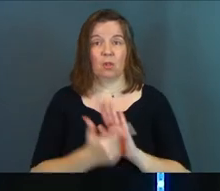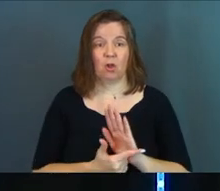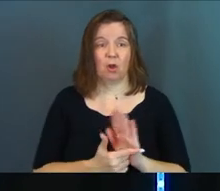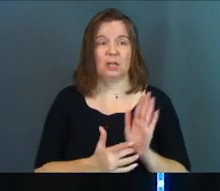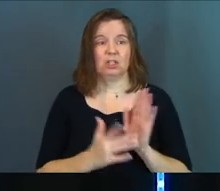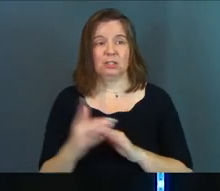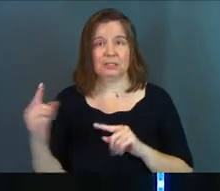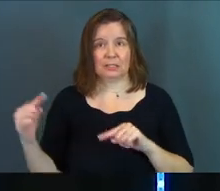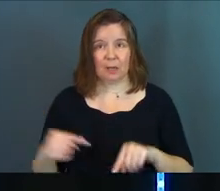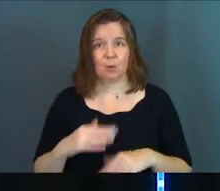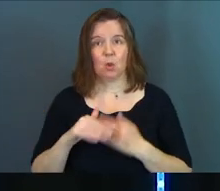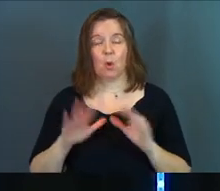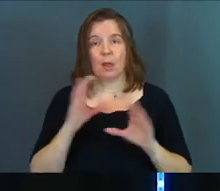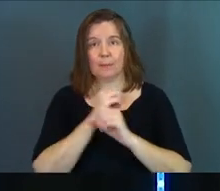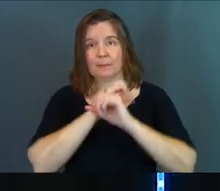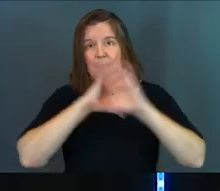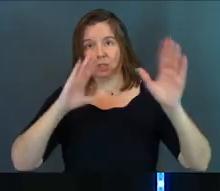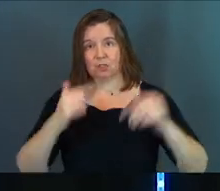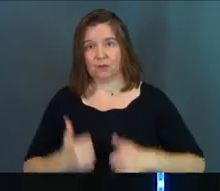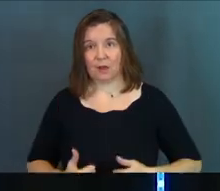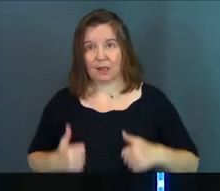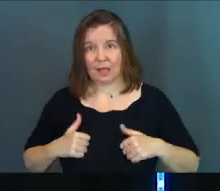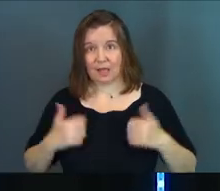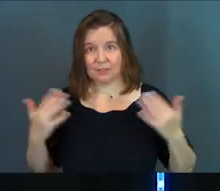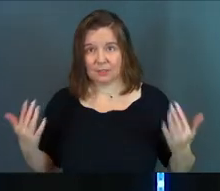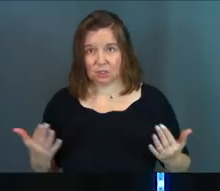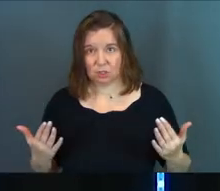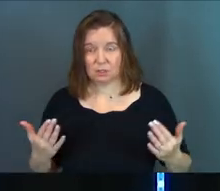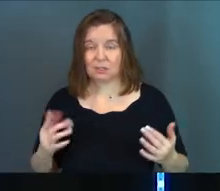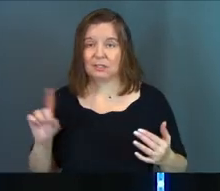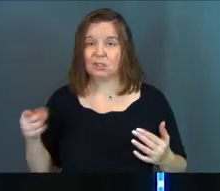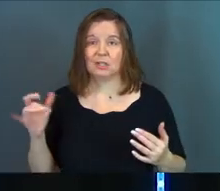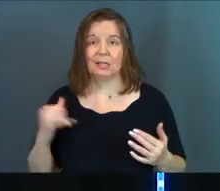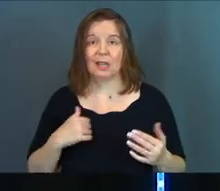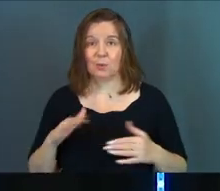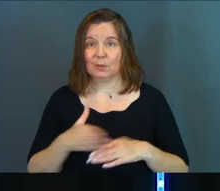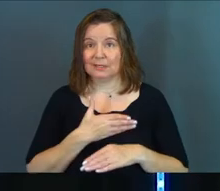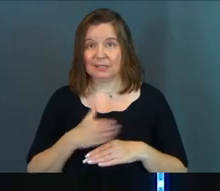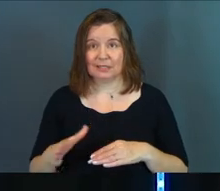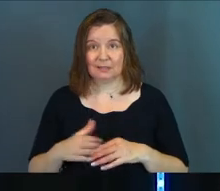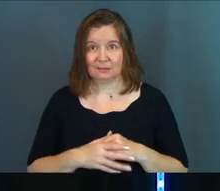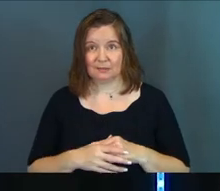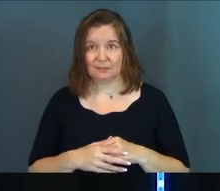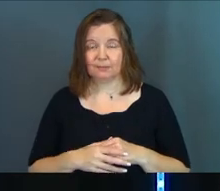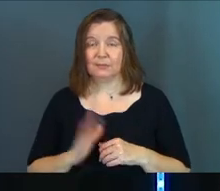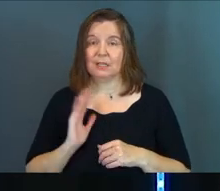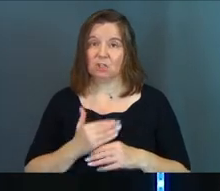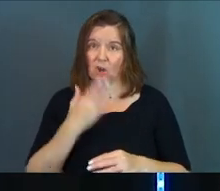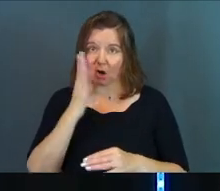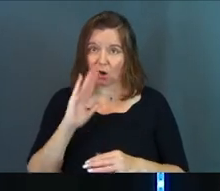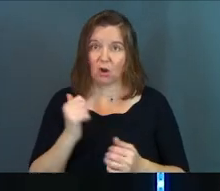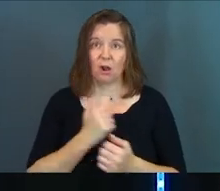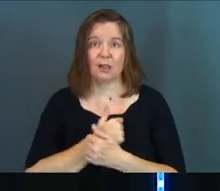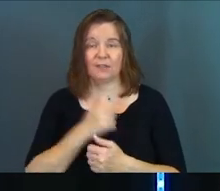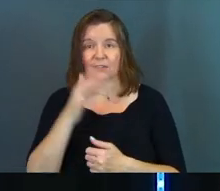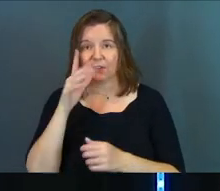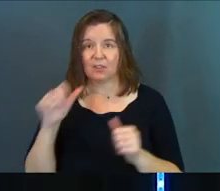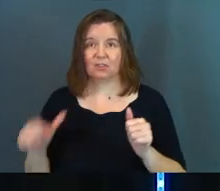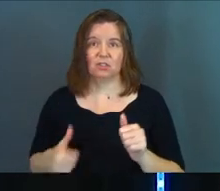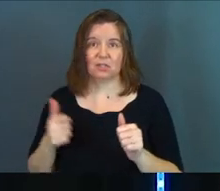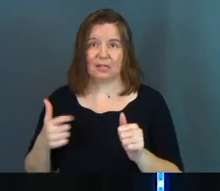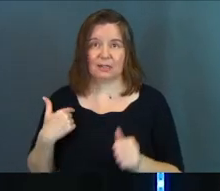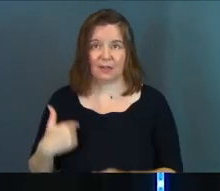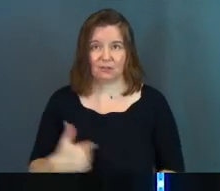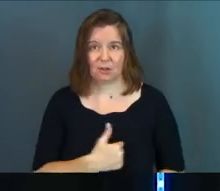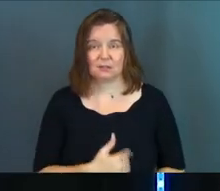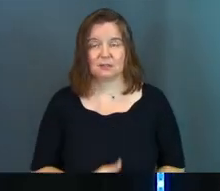then Jesus coming, this whole picture of our lives here is just like we sing. It's our God, our loving Father, chasing